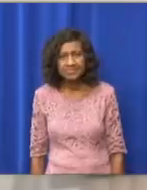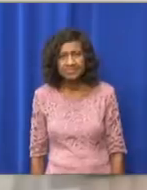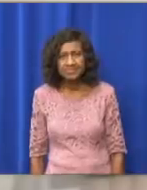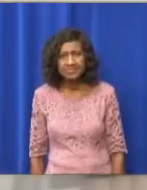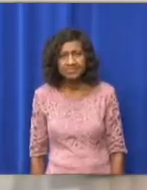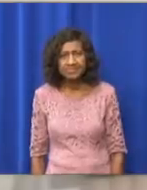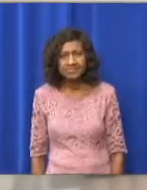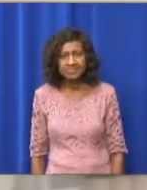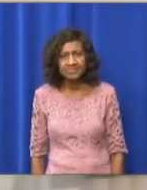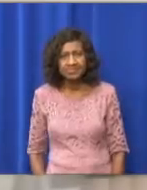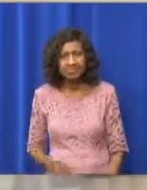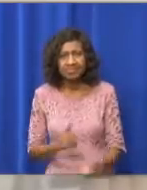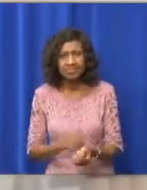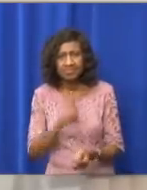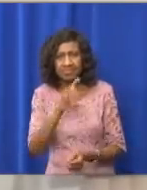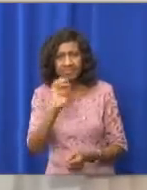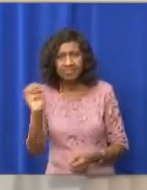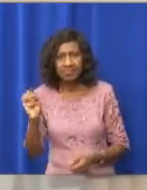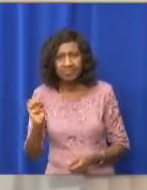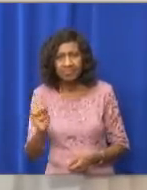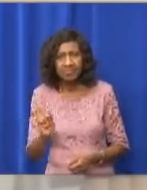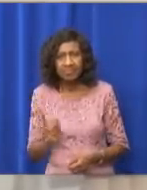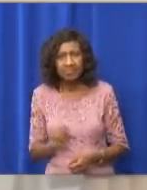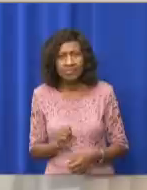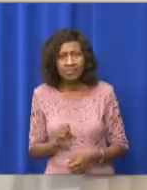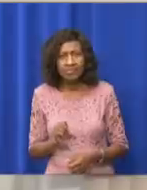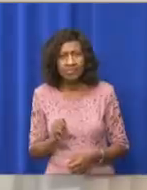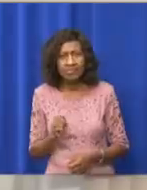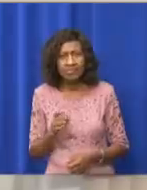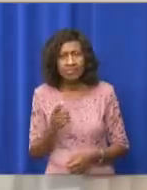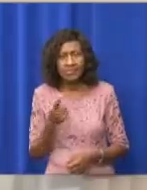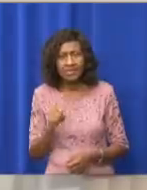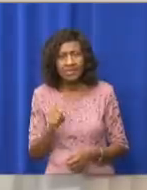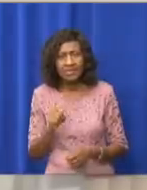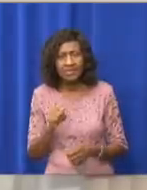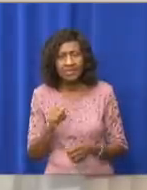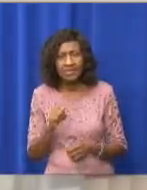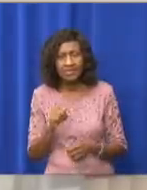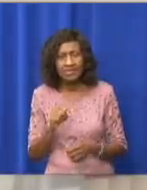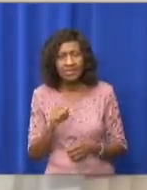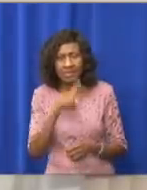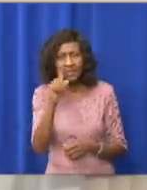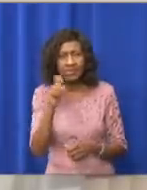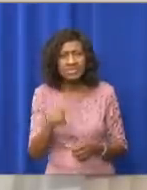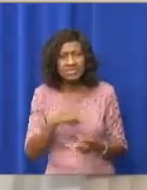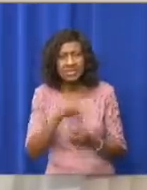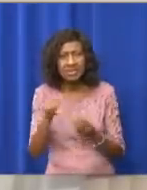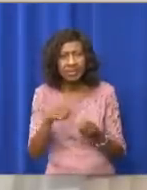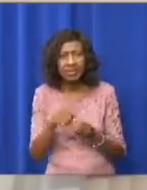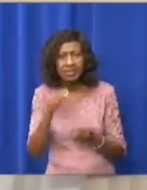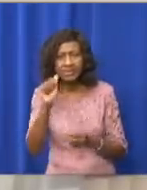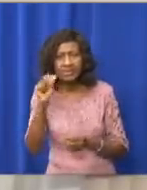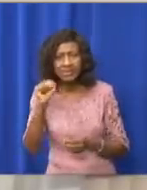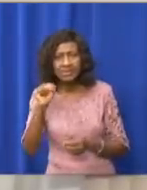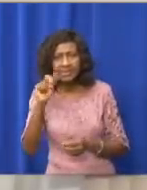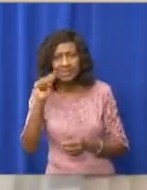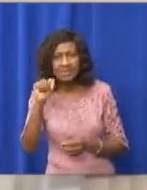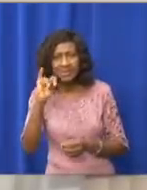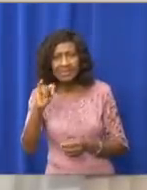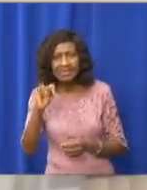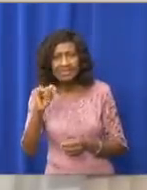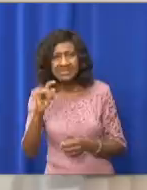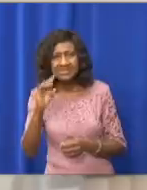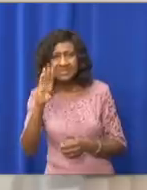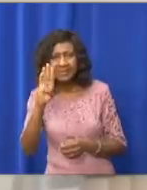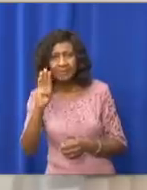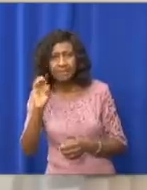Thank you, Donna. Dr. Lee, given your statement on the antibody tests, it may be helpful to share with the public